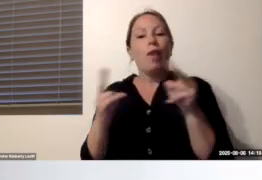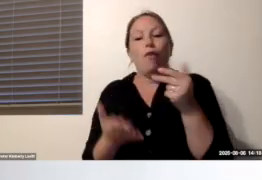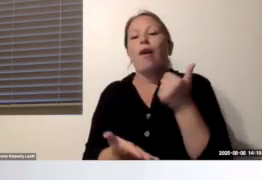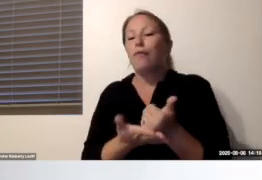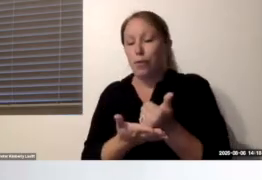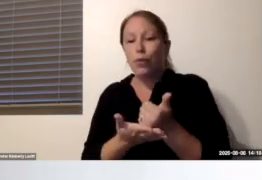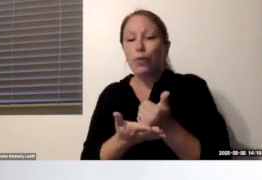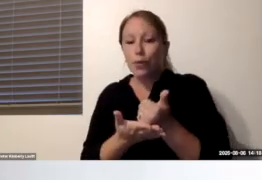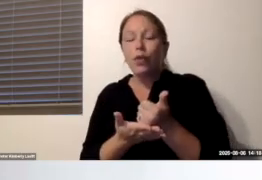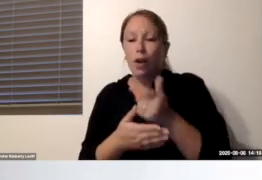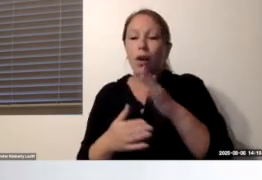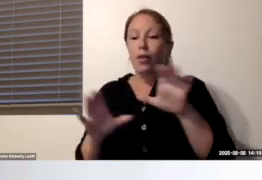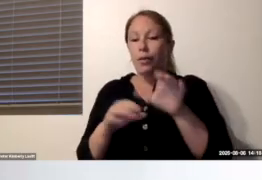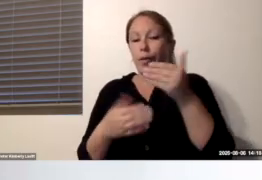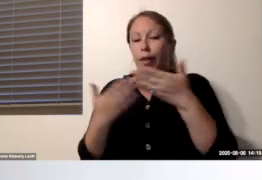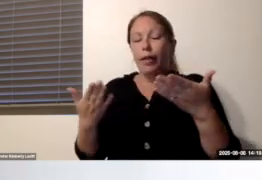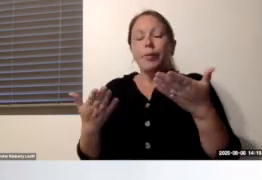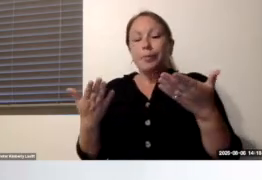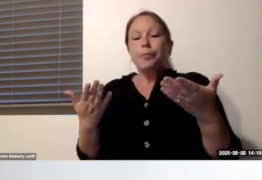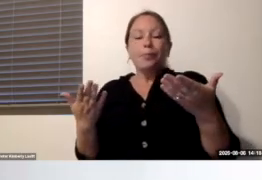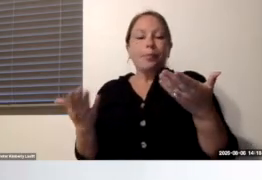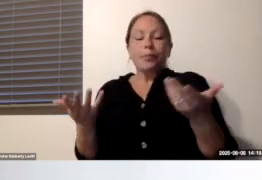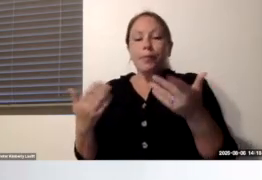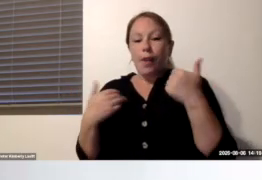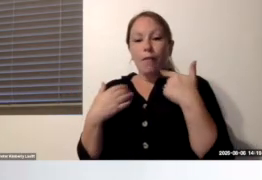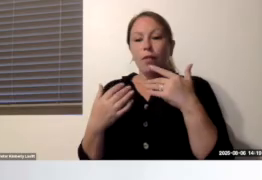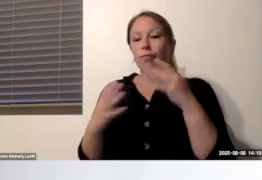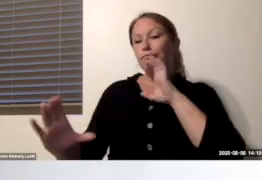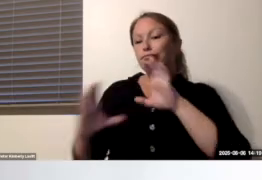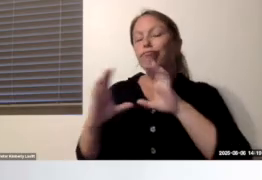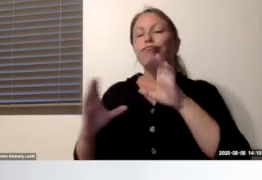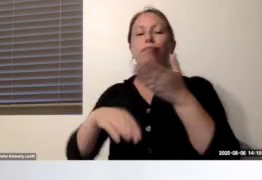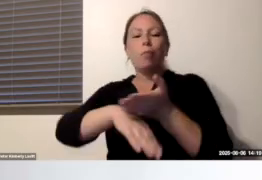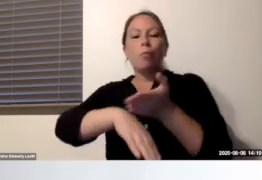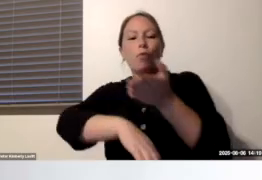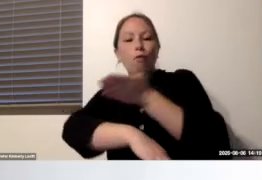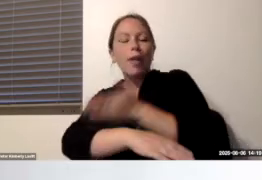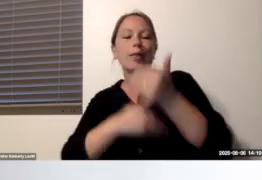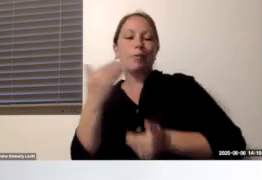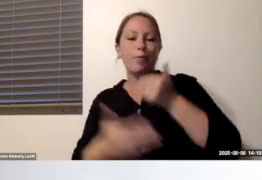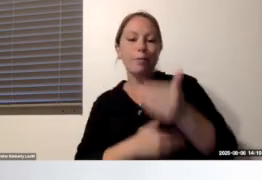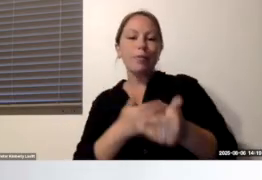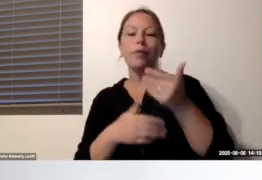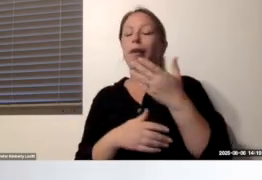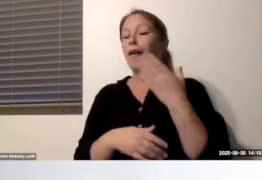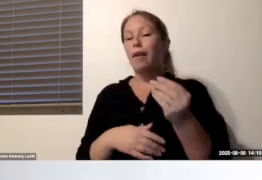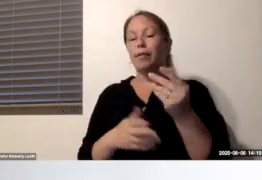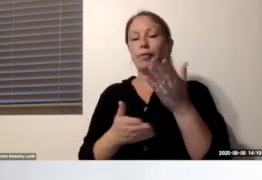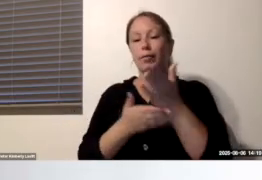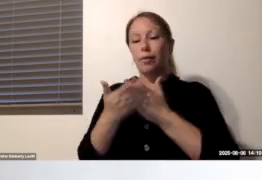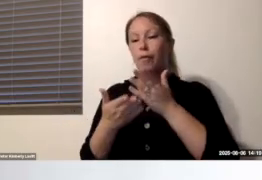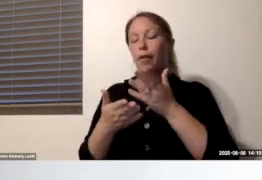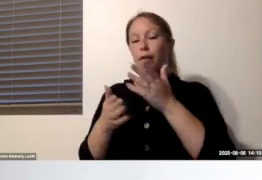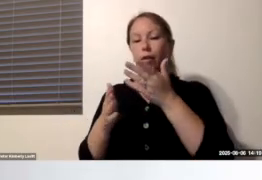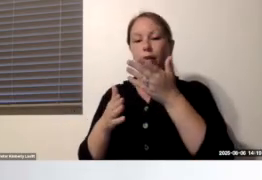So I do think that there are potential for us to have conversations around process improvements as well as some of the policy alignment that